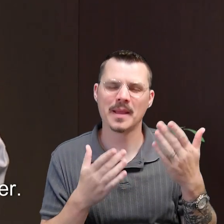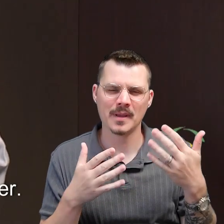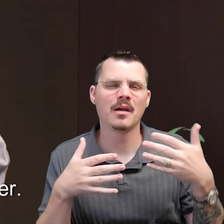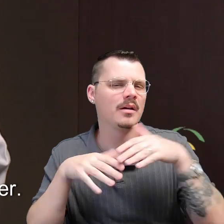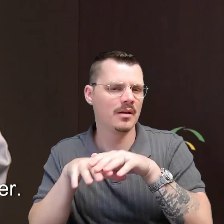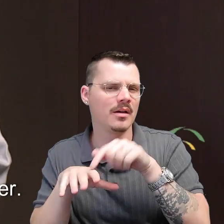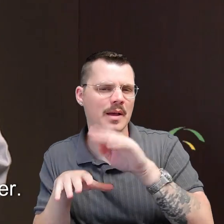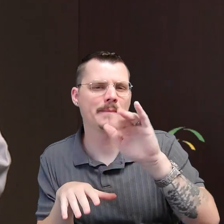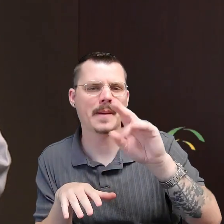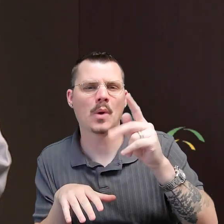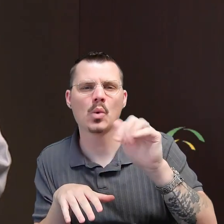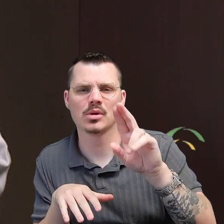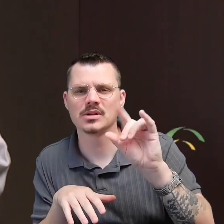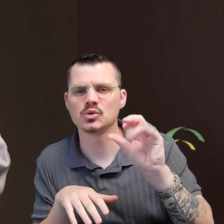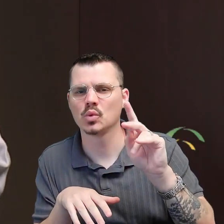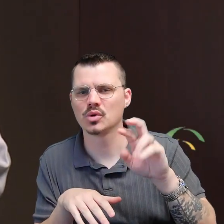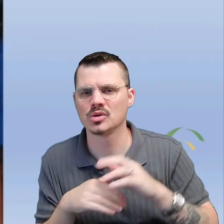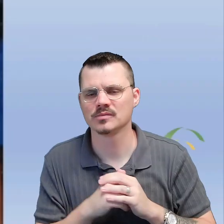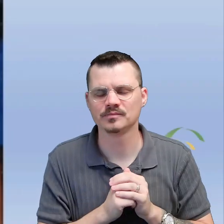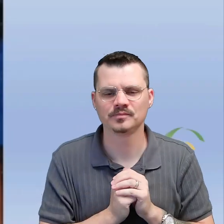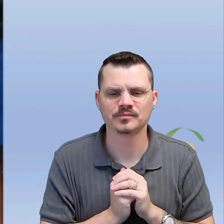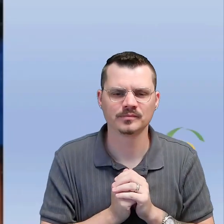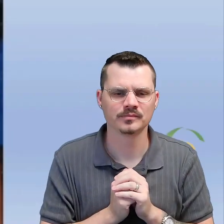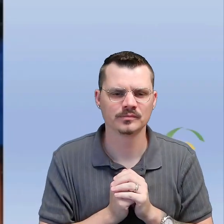be part of bipolar disorder.